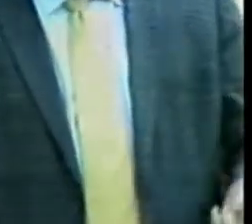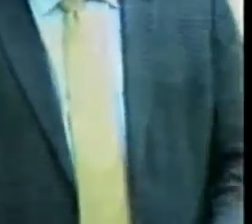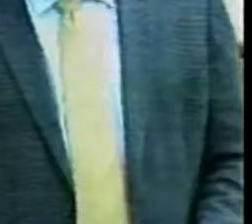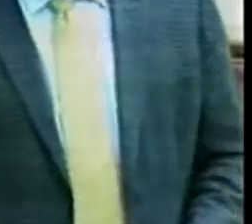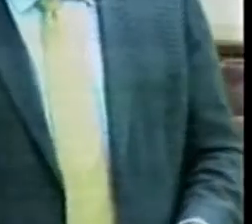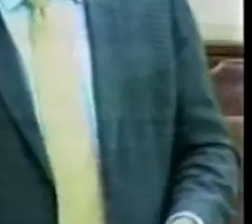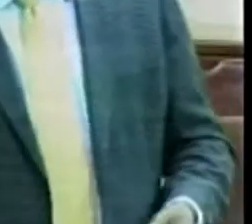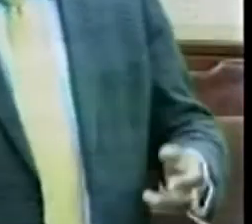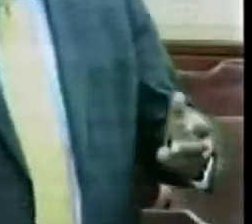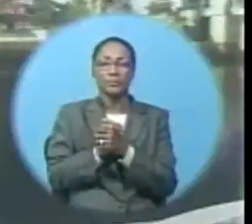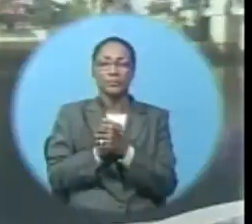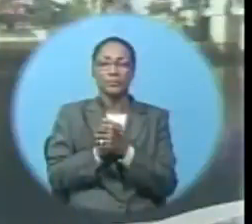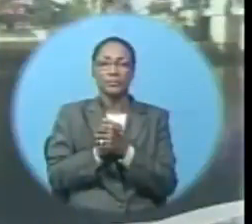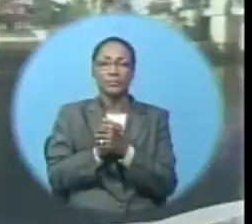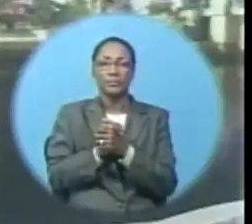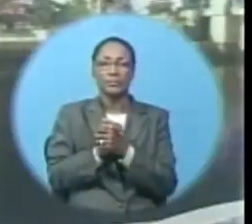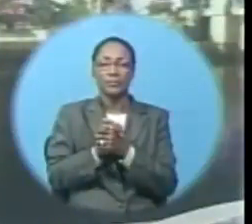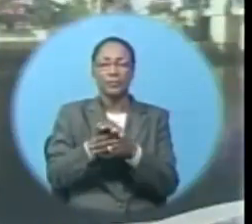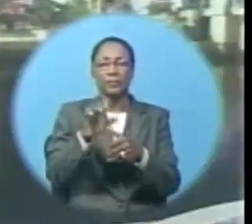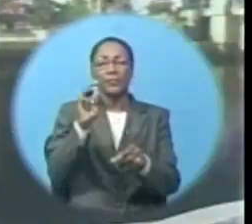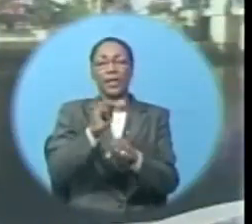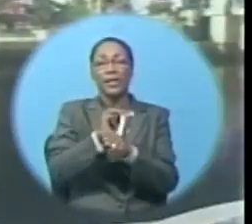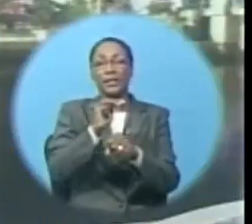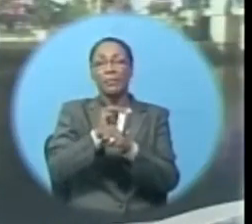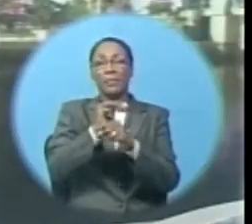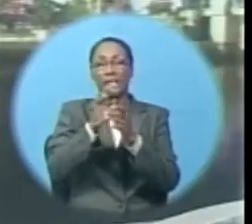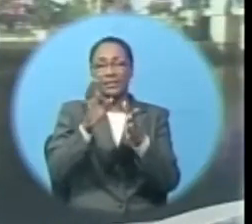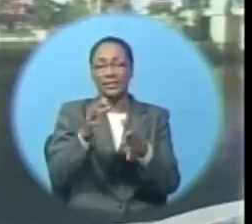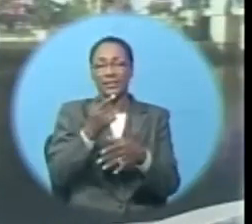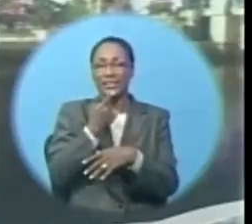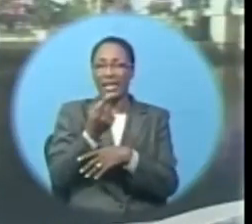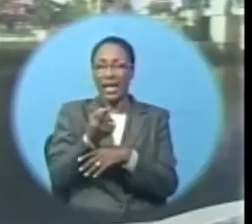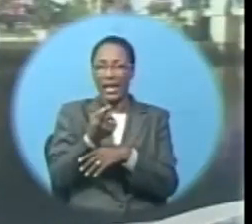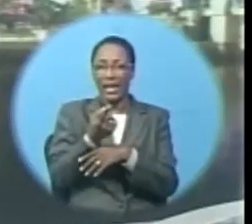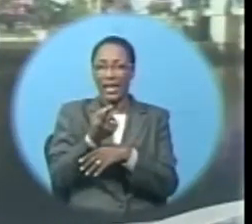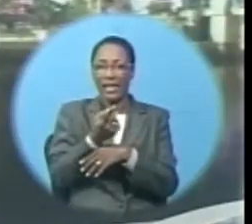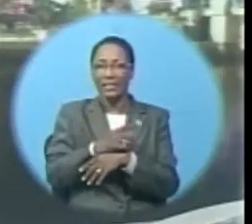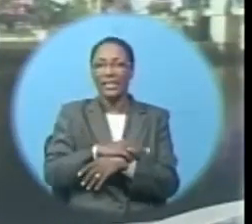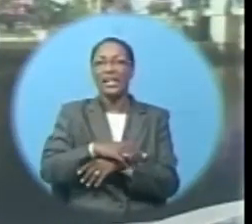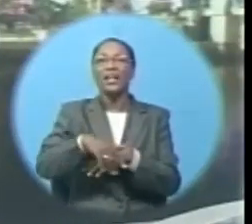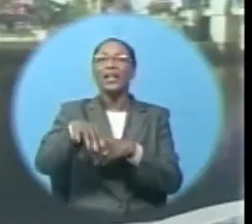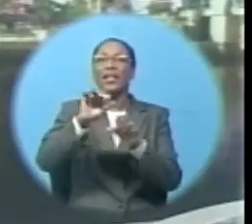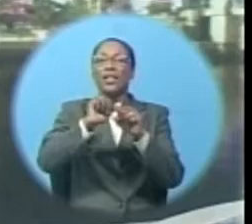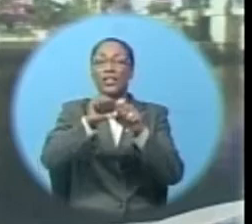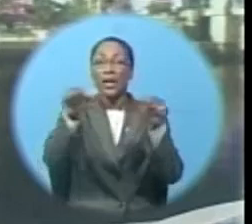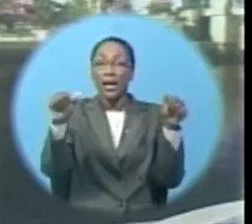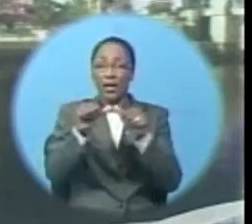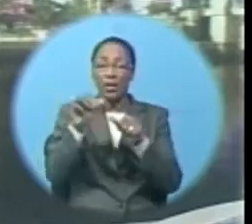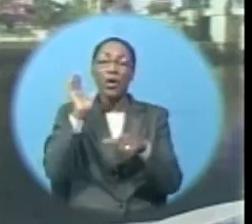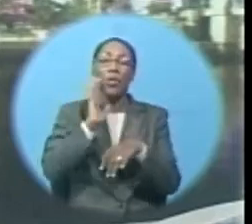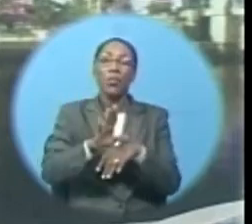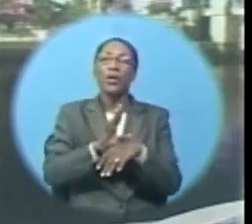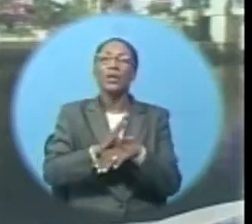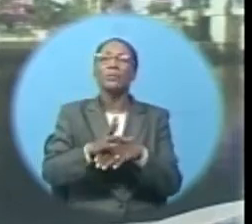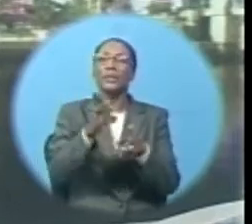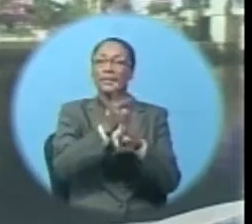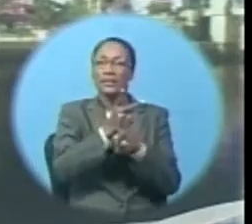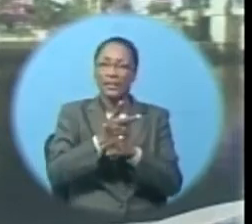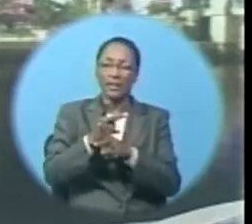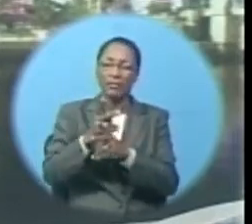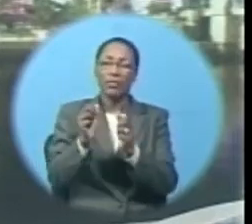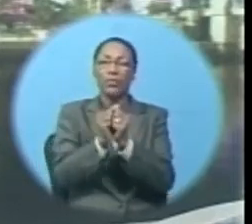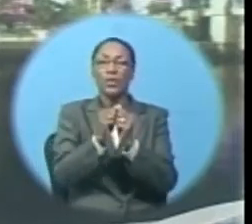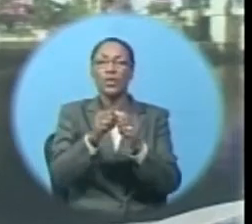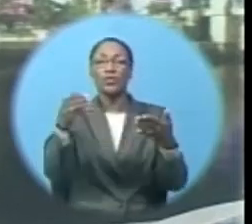new facility. The minister assured the area will be covered by the reopened Arch Hall St. Thomas Station in